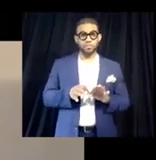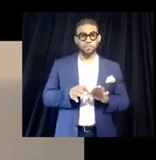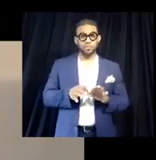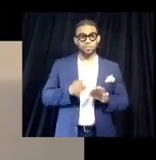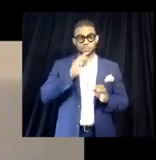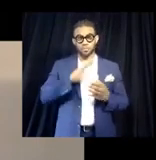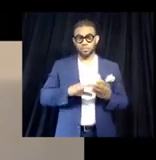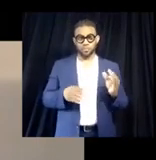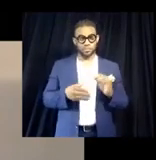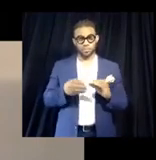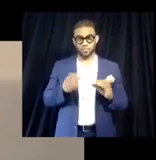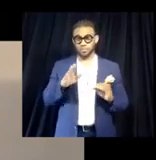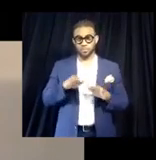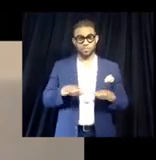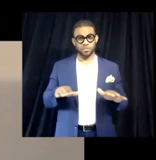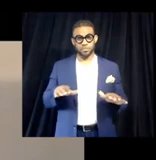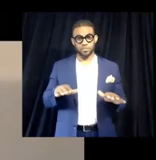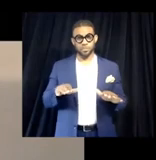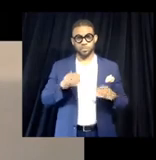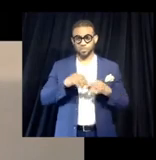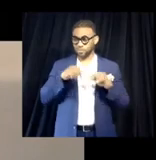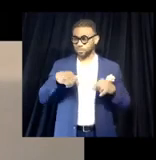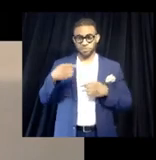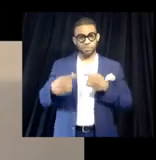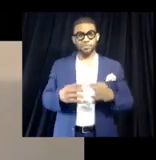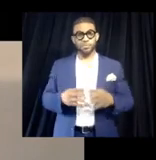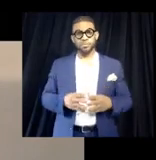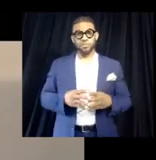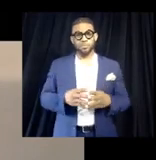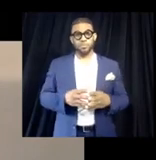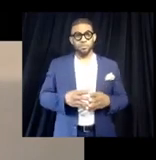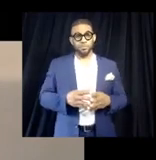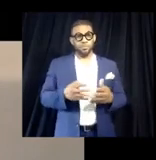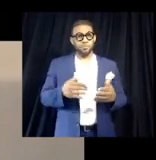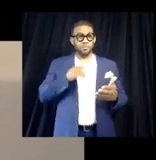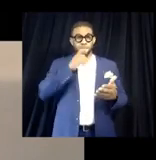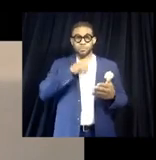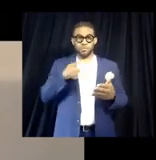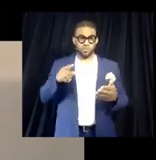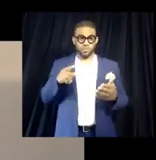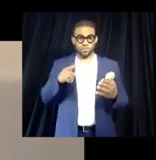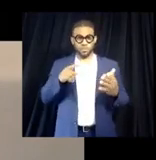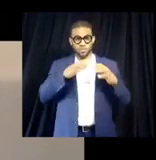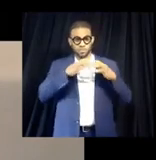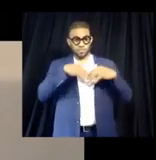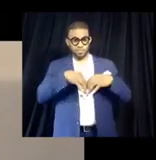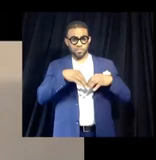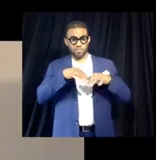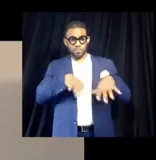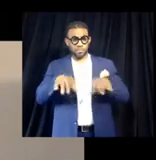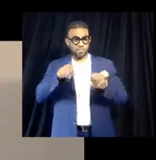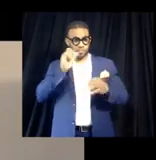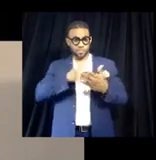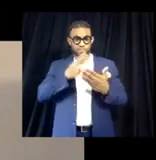importantly, it is a story of children in this generation for whom the decolonization